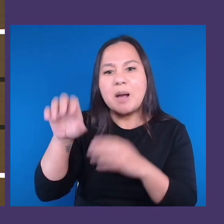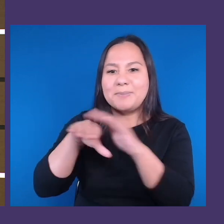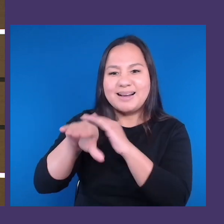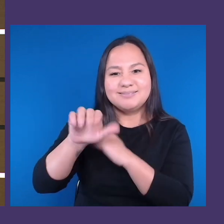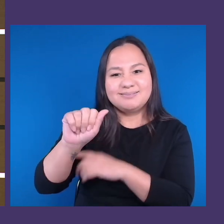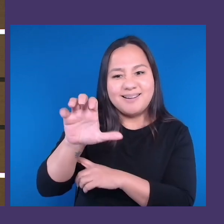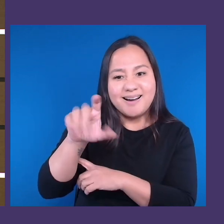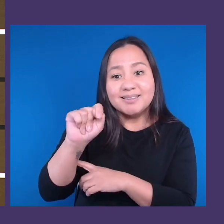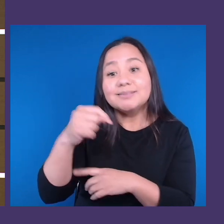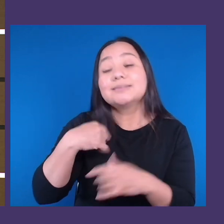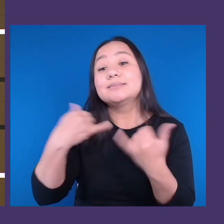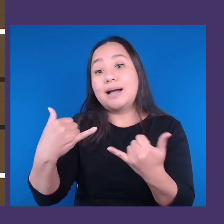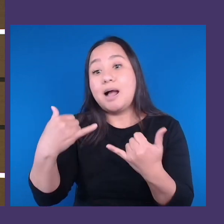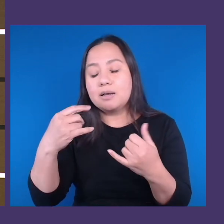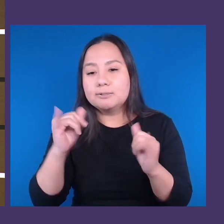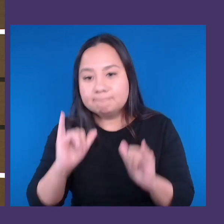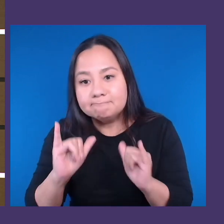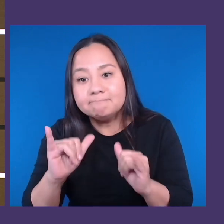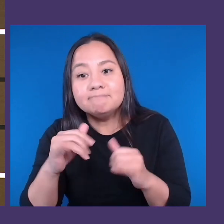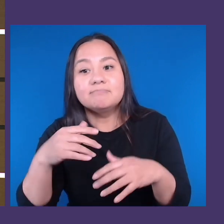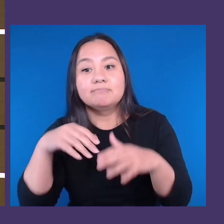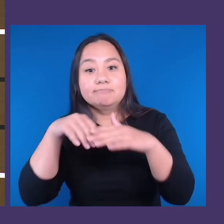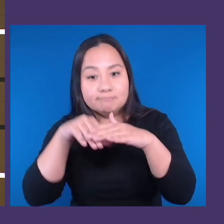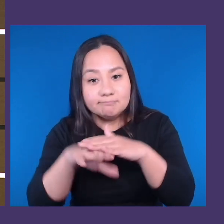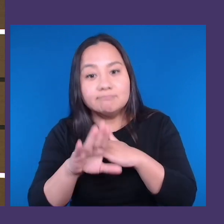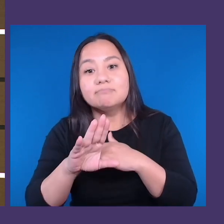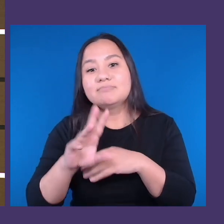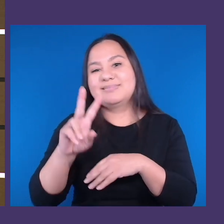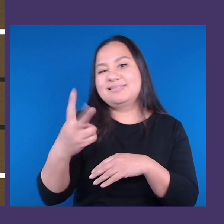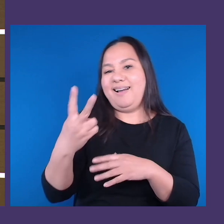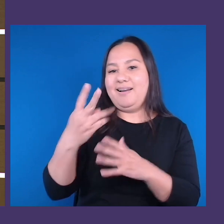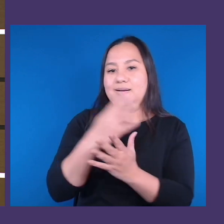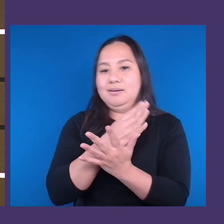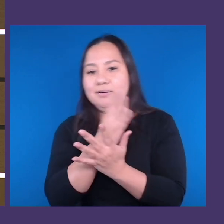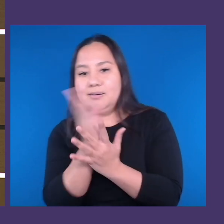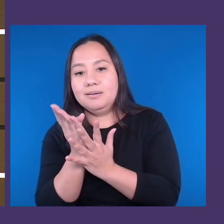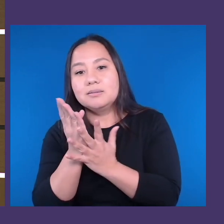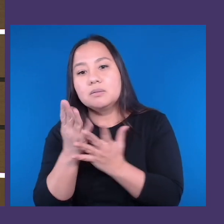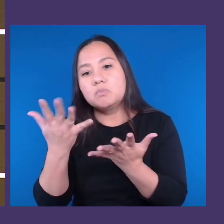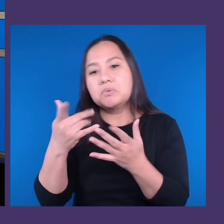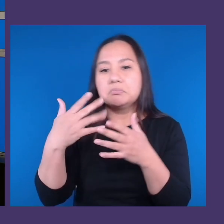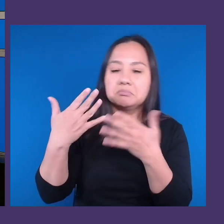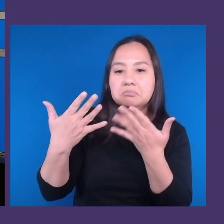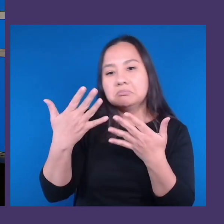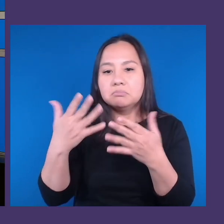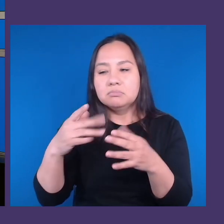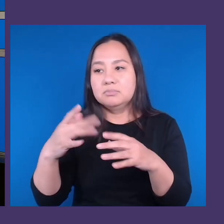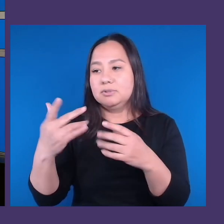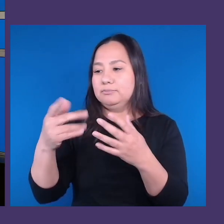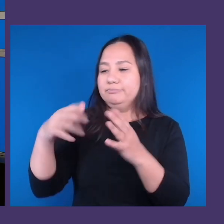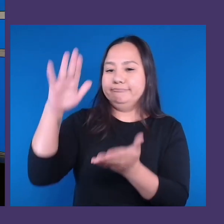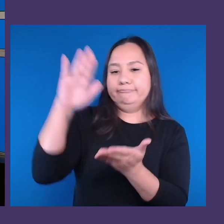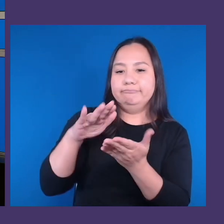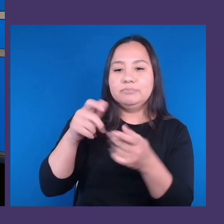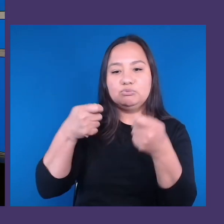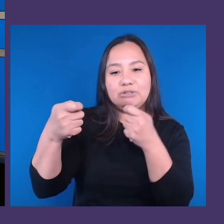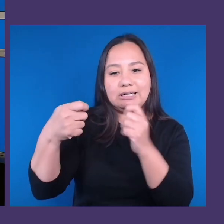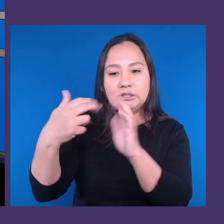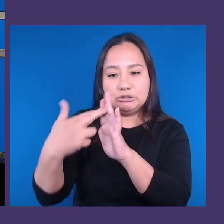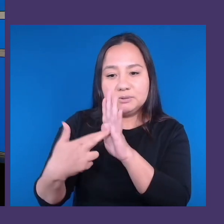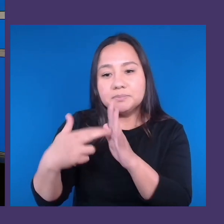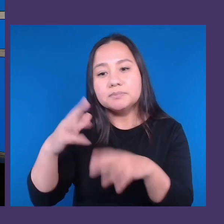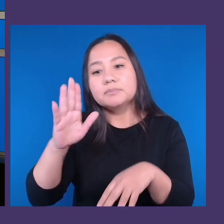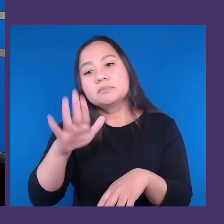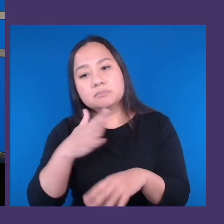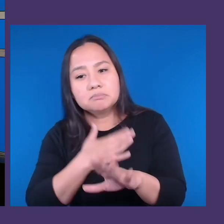this decade, what might be a almost somewhat deregulatory phase. I do know that we all have to appreciate that